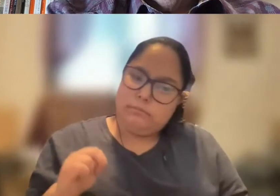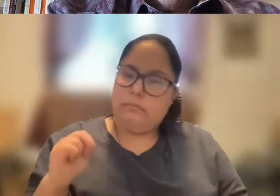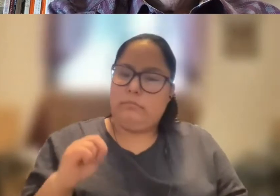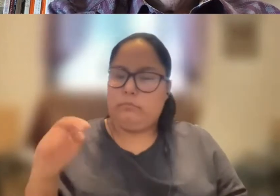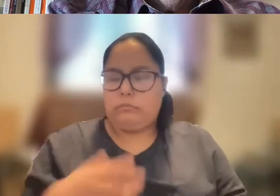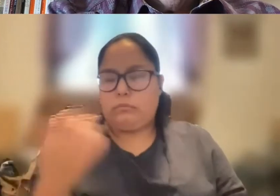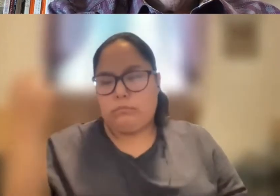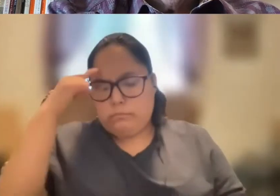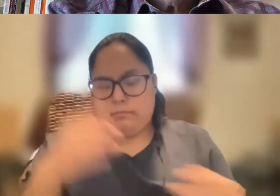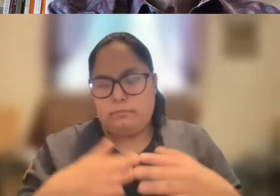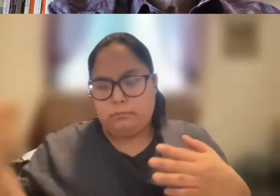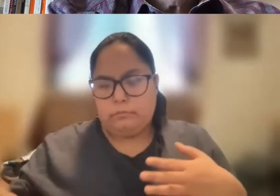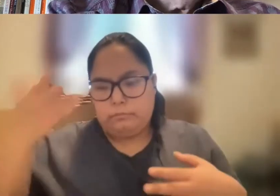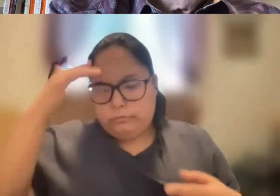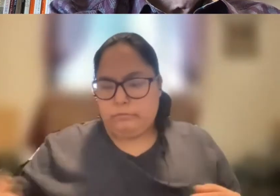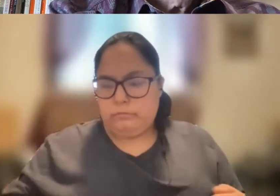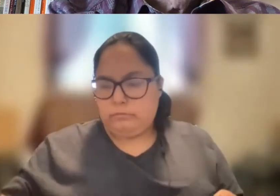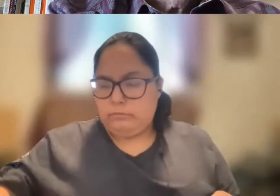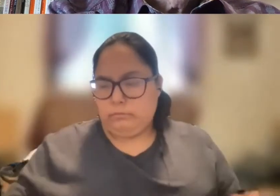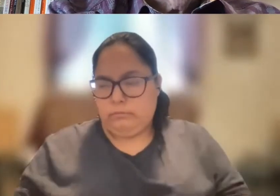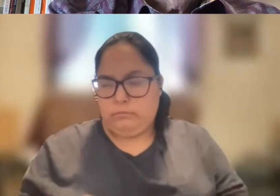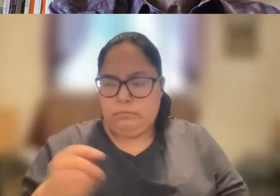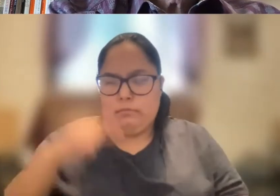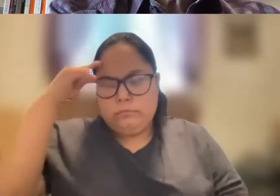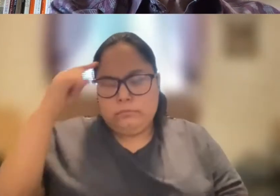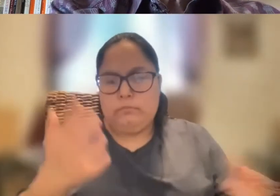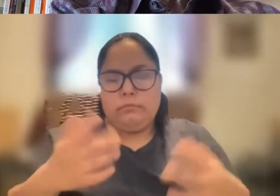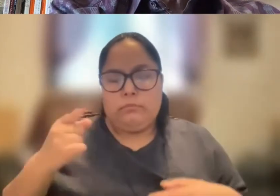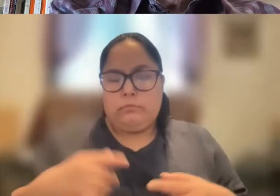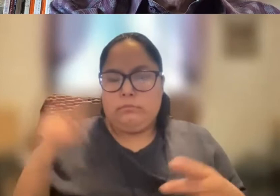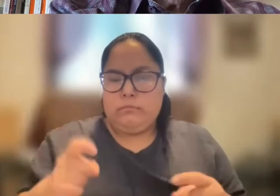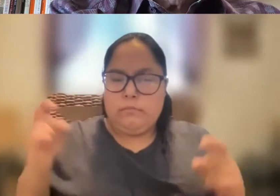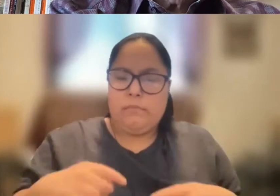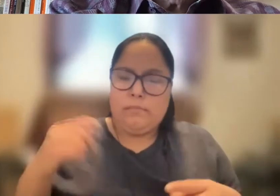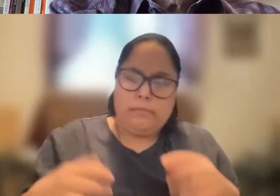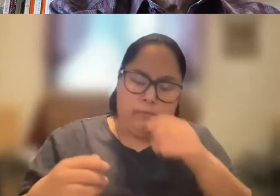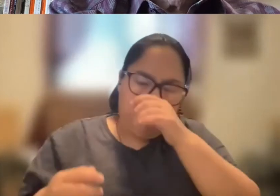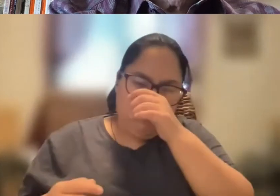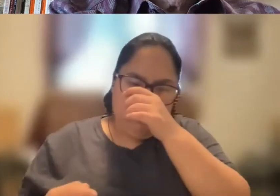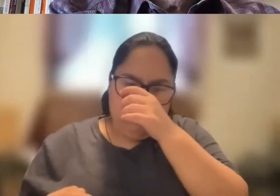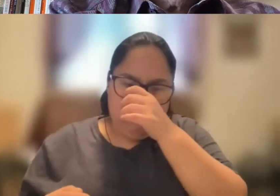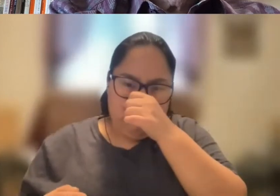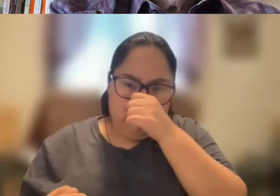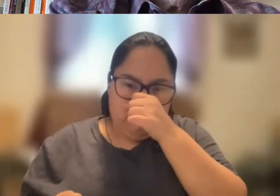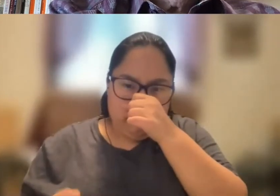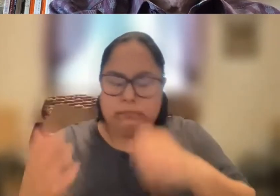eventually that will step outside. And I'm sure that that's going to happen because what we're doing right now, there is a great deal